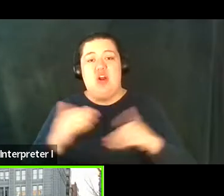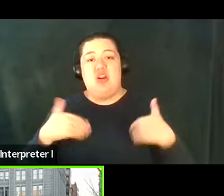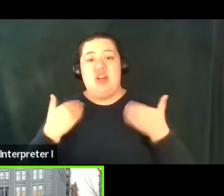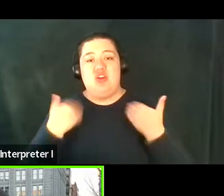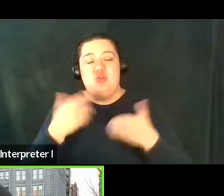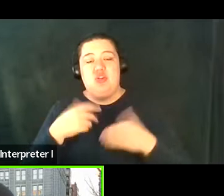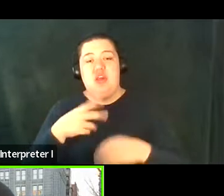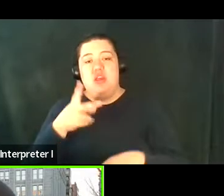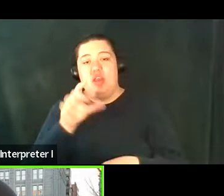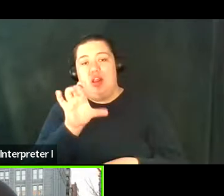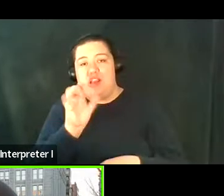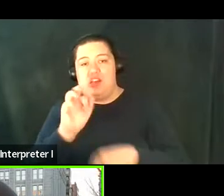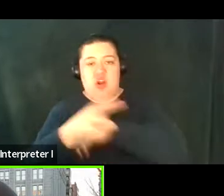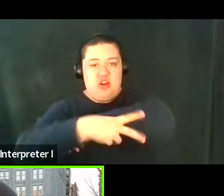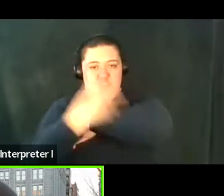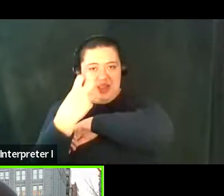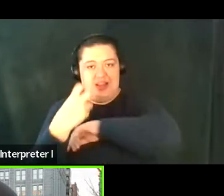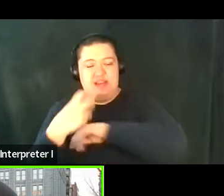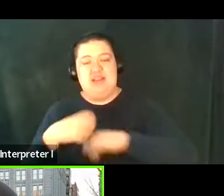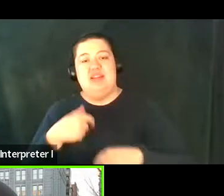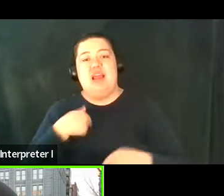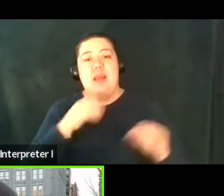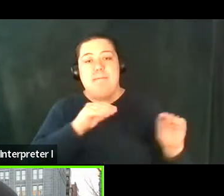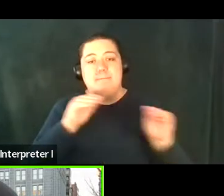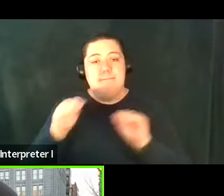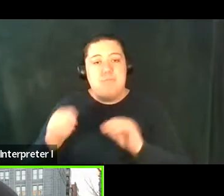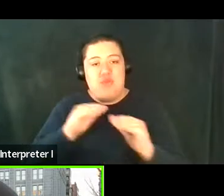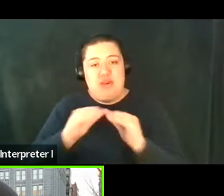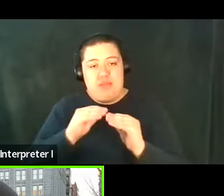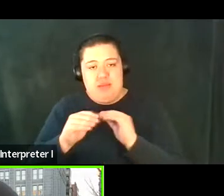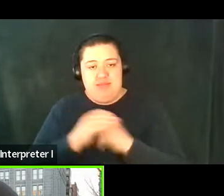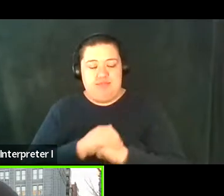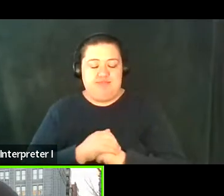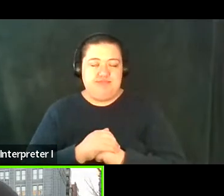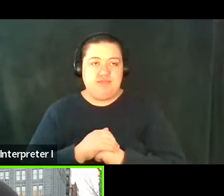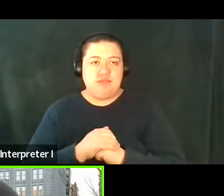year. I move the amendment.